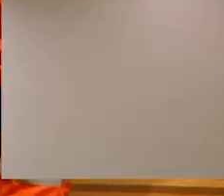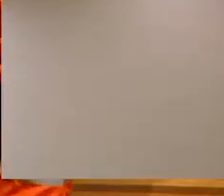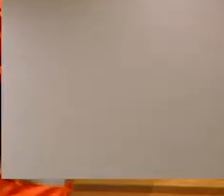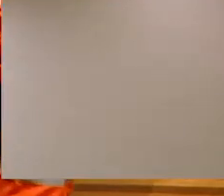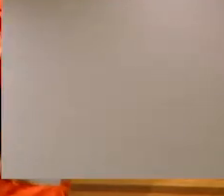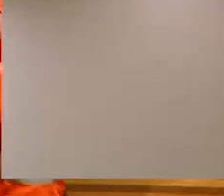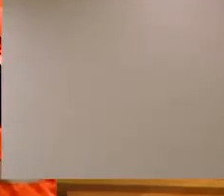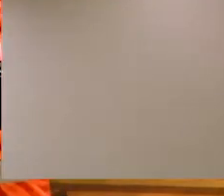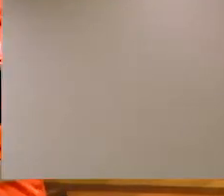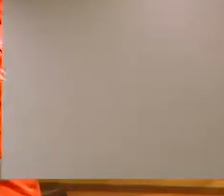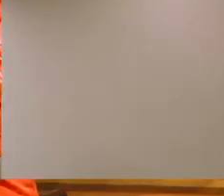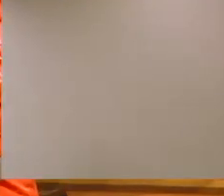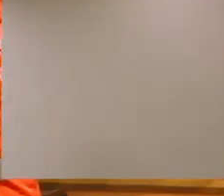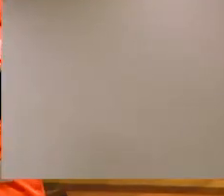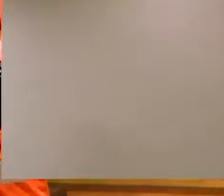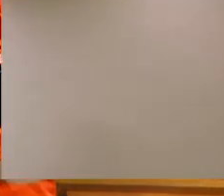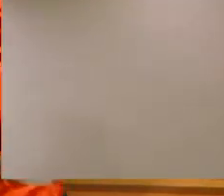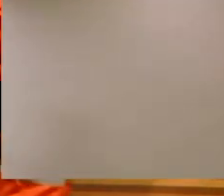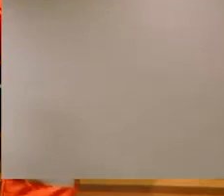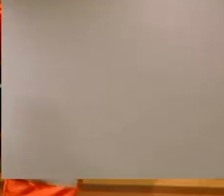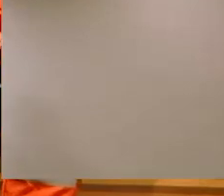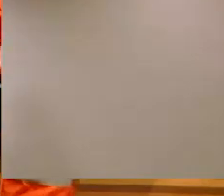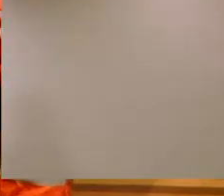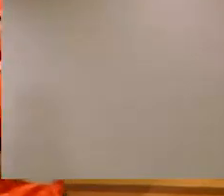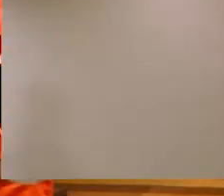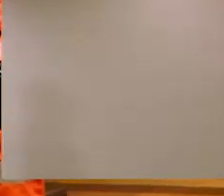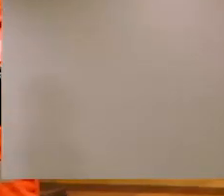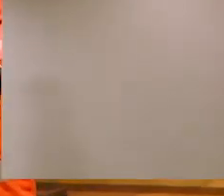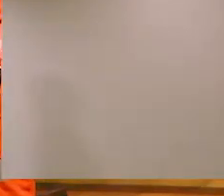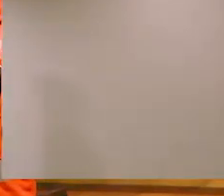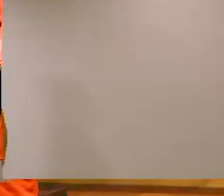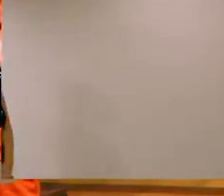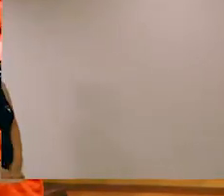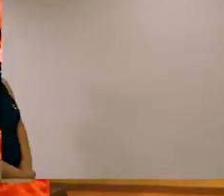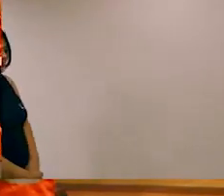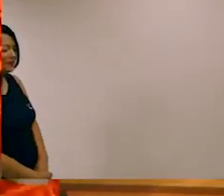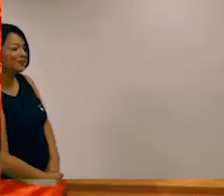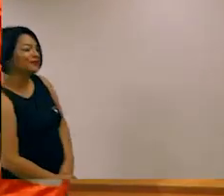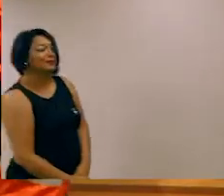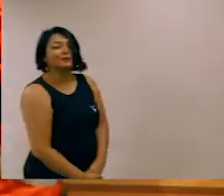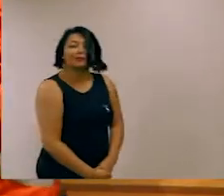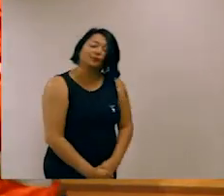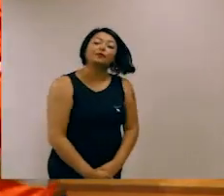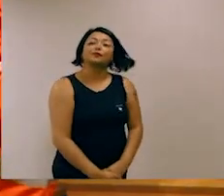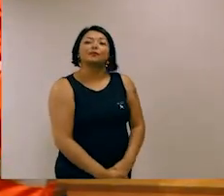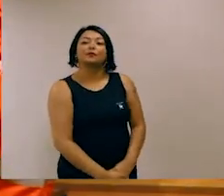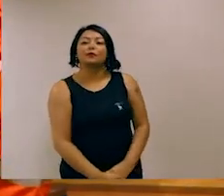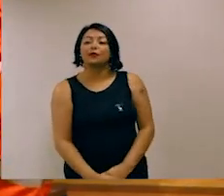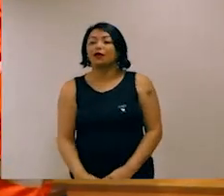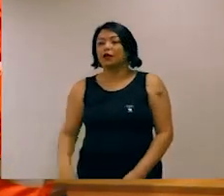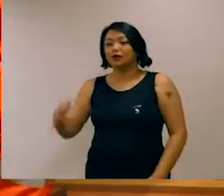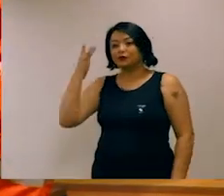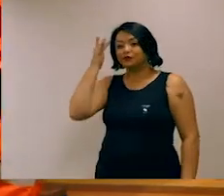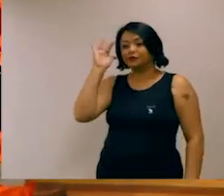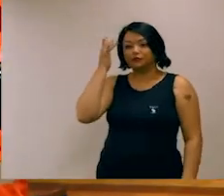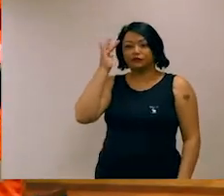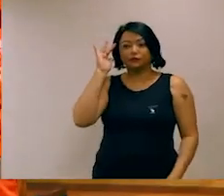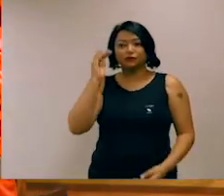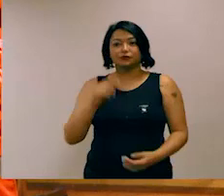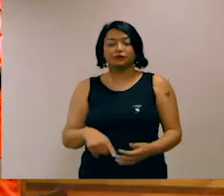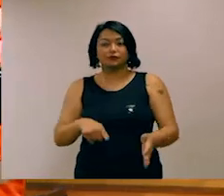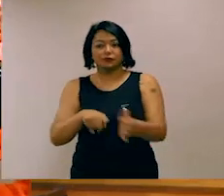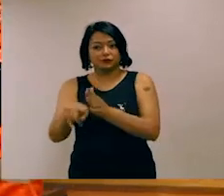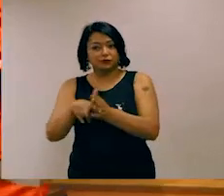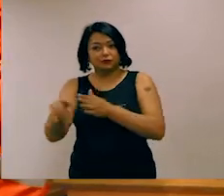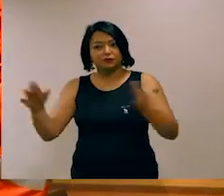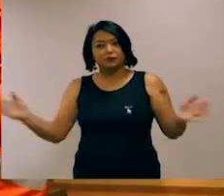we have been doing throughout the operation. So we have many university professors who offered to help out. We have